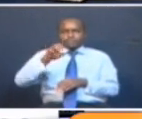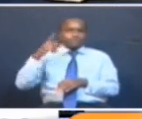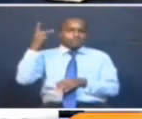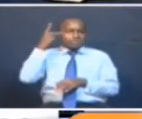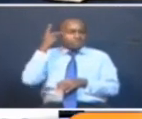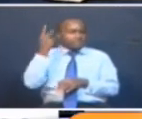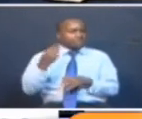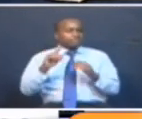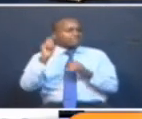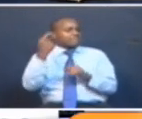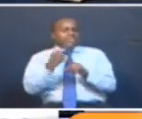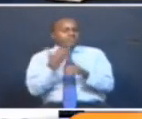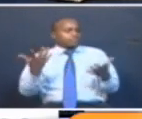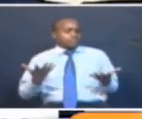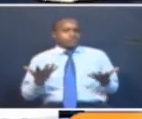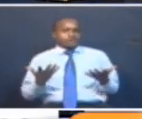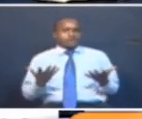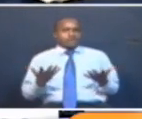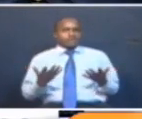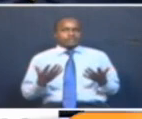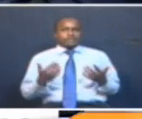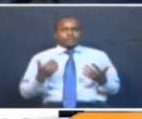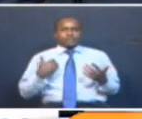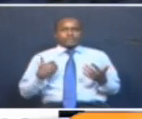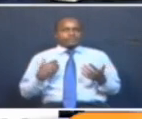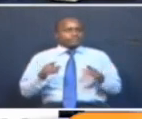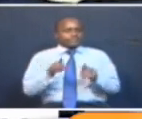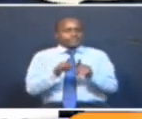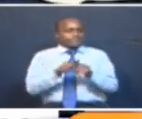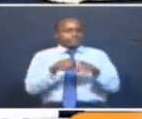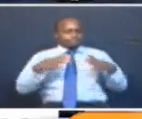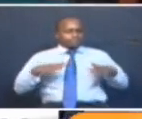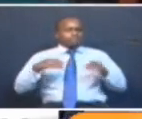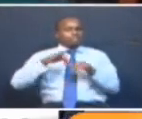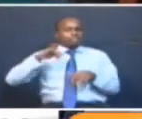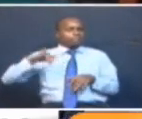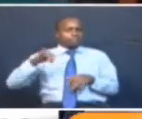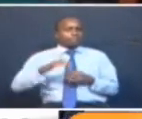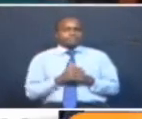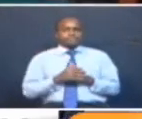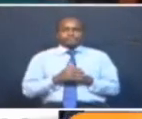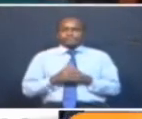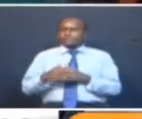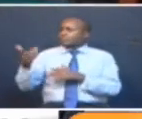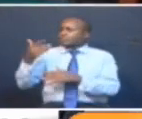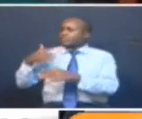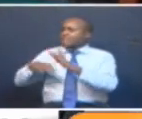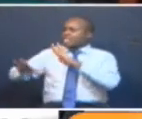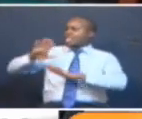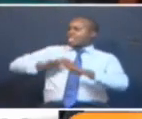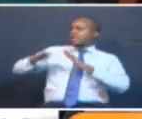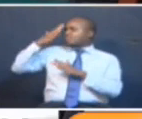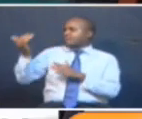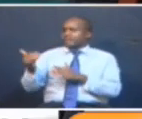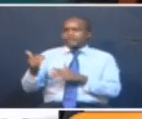what's the difference with us? We've got the same two eyes, two hands, two ears, everything. So what's kept us back, Manu? What is it? I